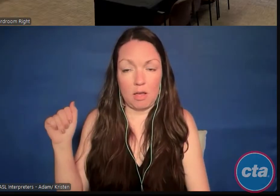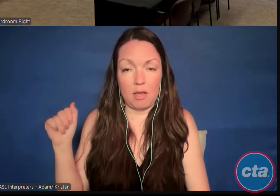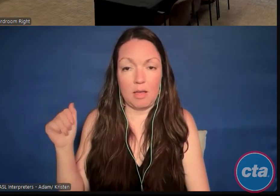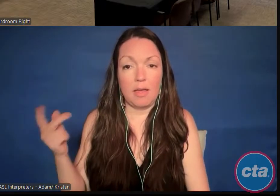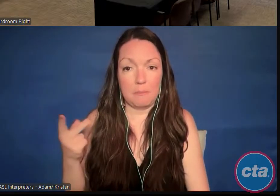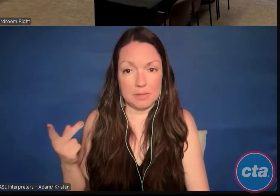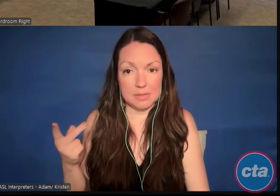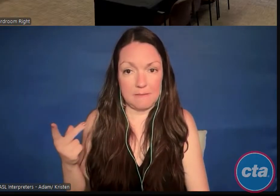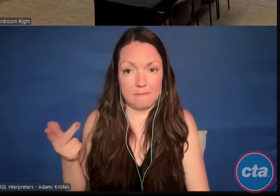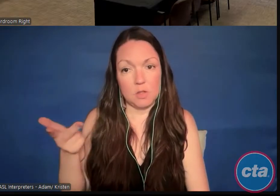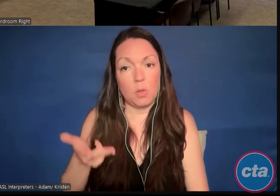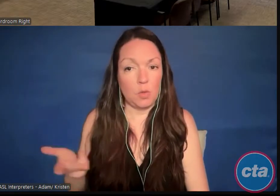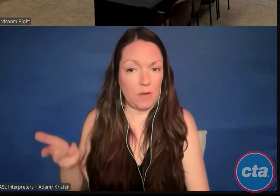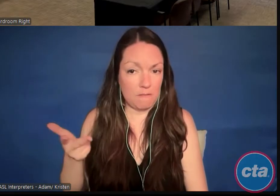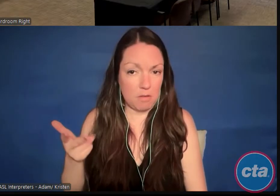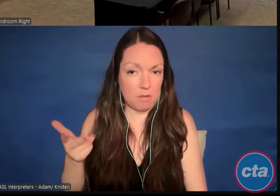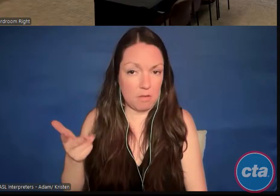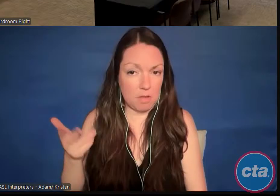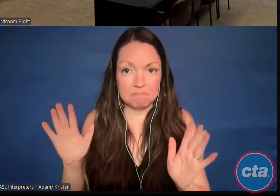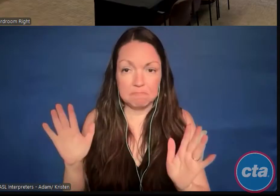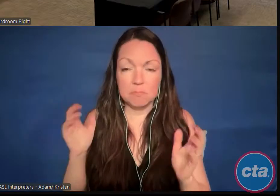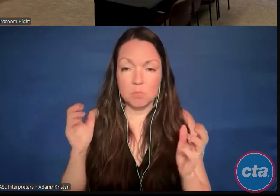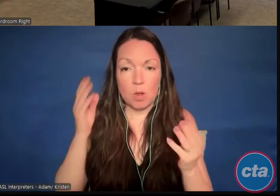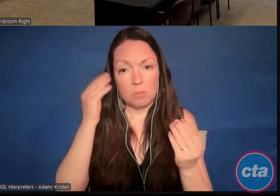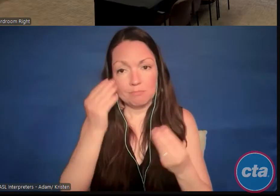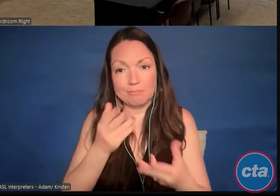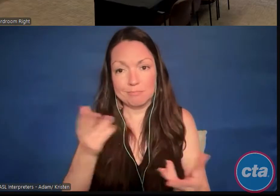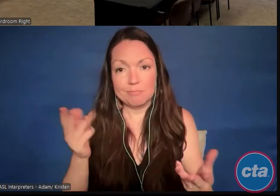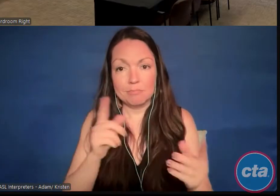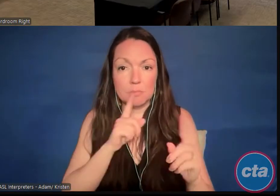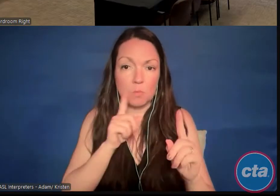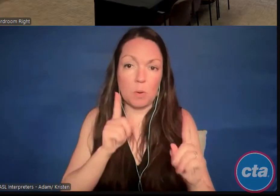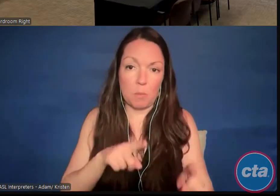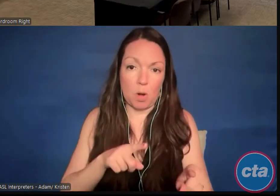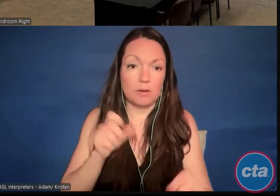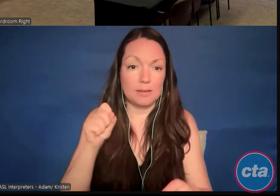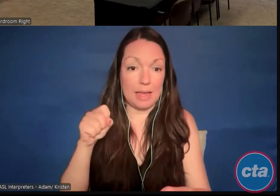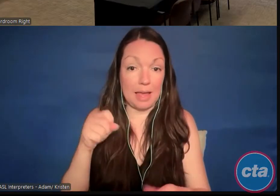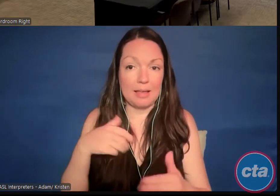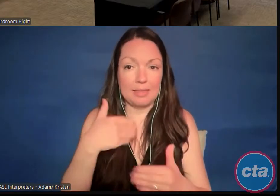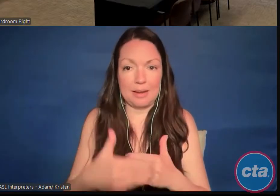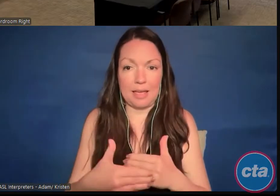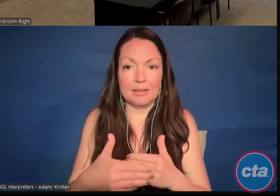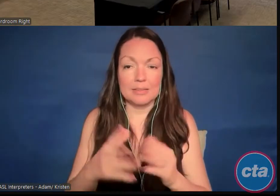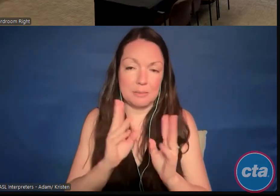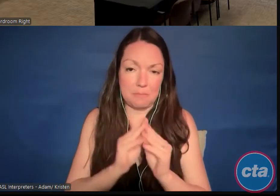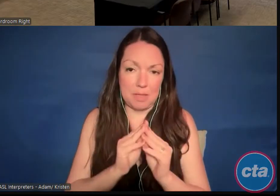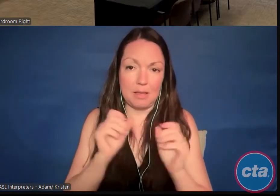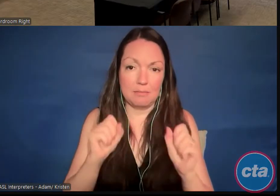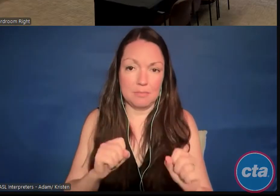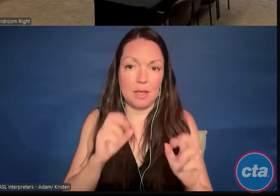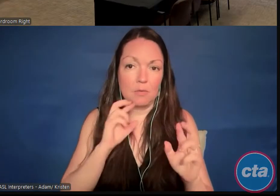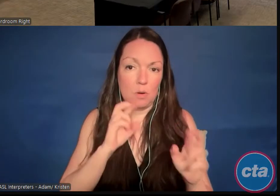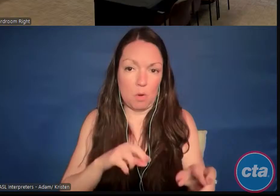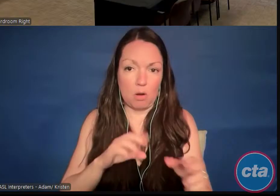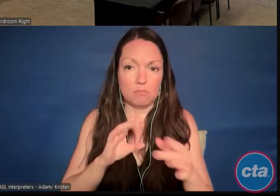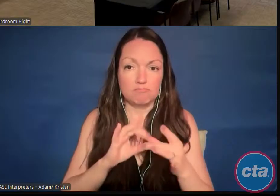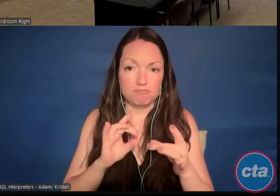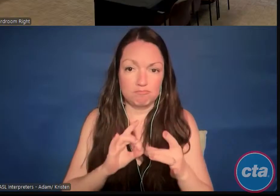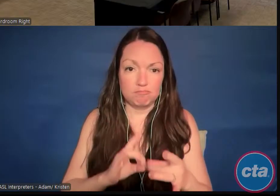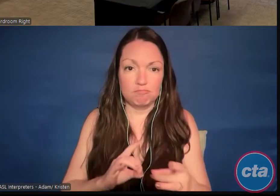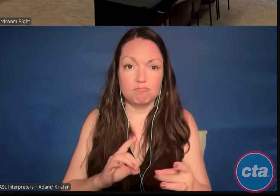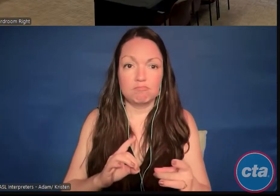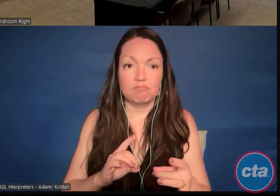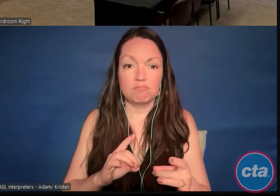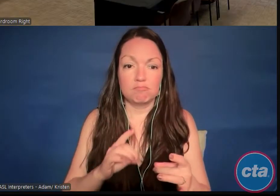Yeah. You probably will want to report out. Yeah, I can, at the next meeting, we'll make sure that we report